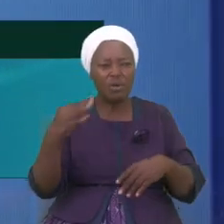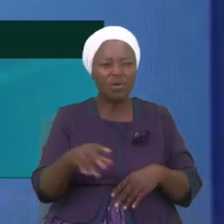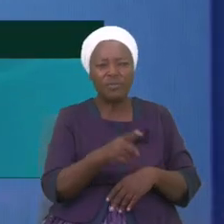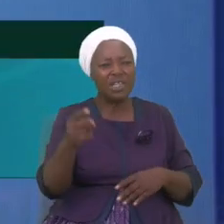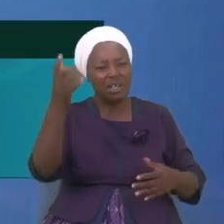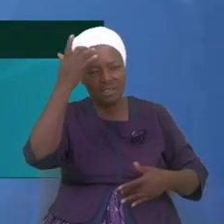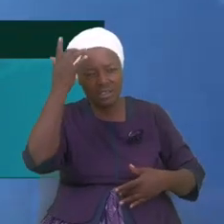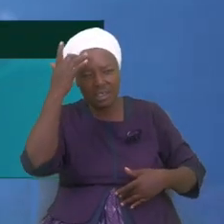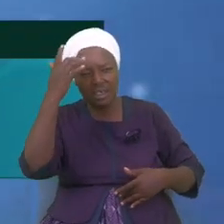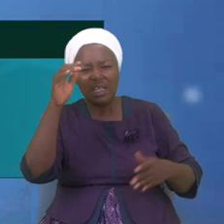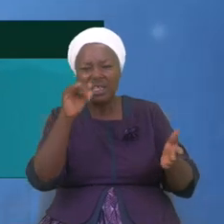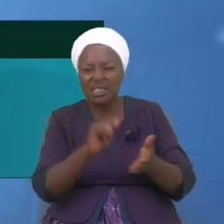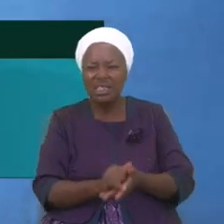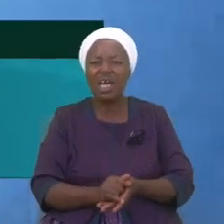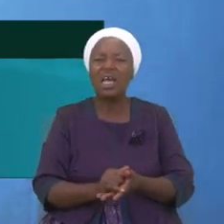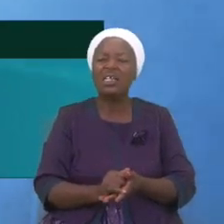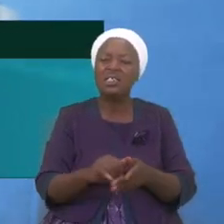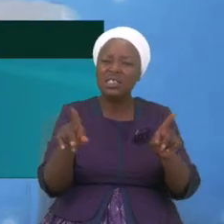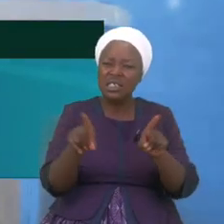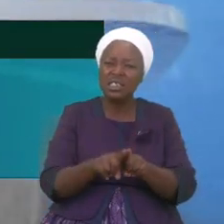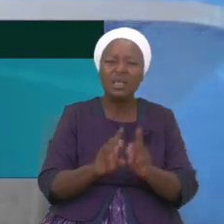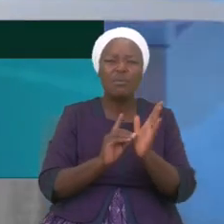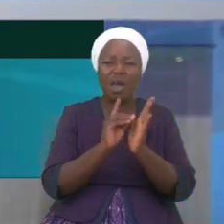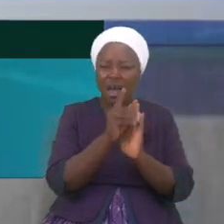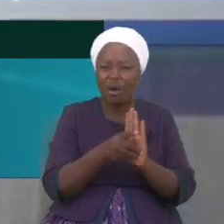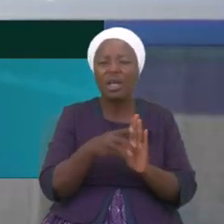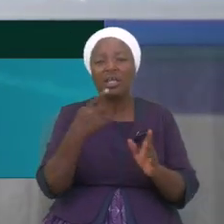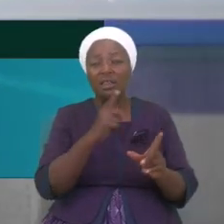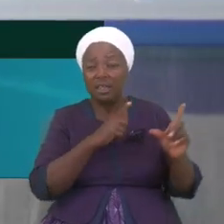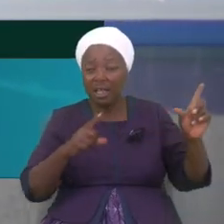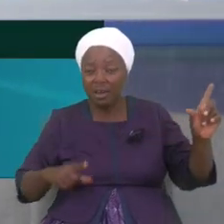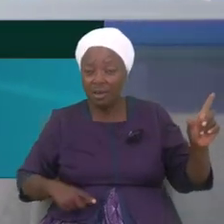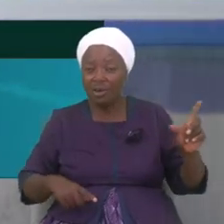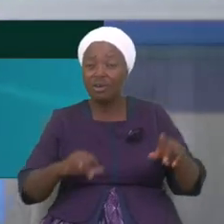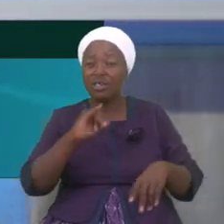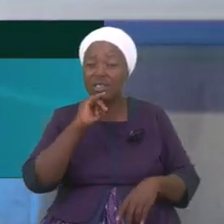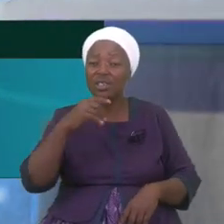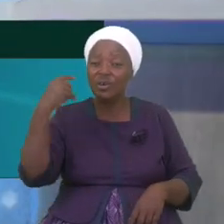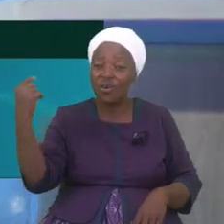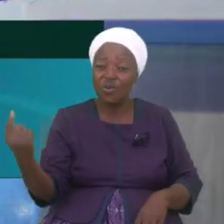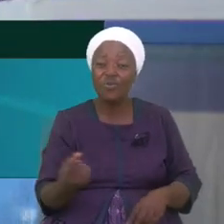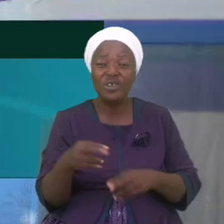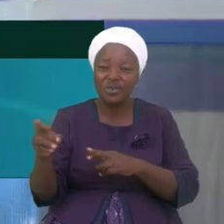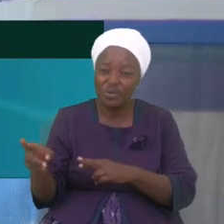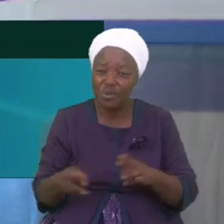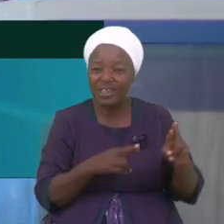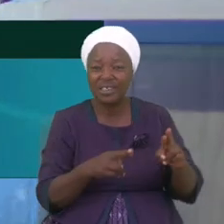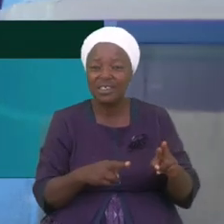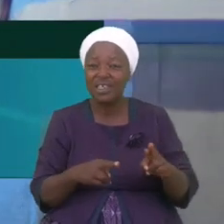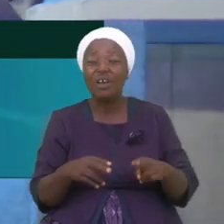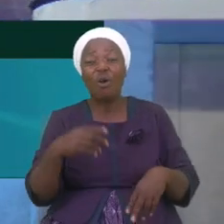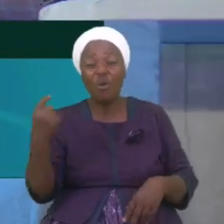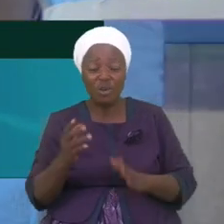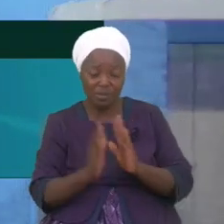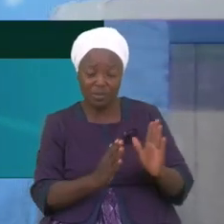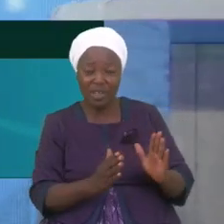plagues. That same hour. The Lord is always ready. He has the healing